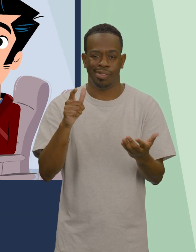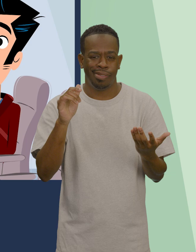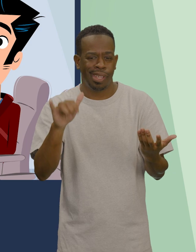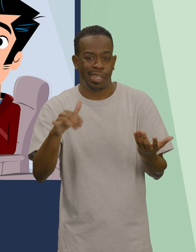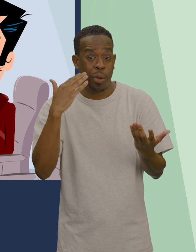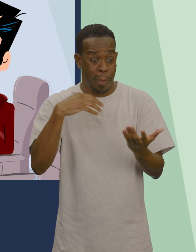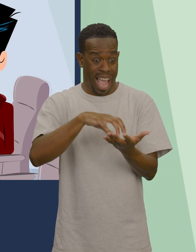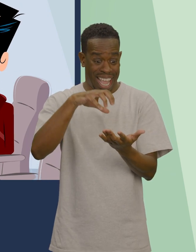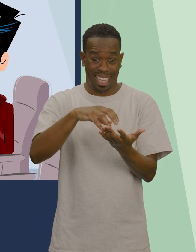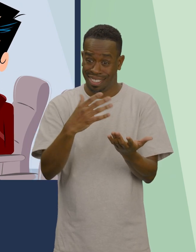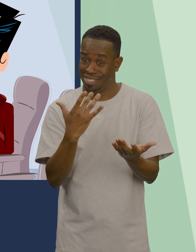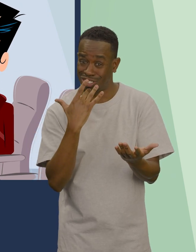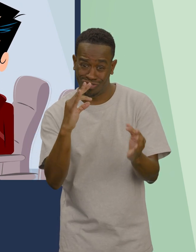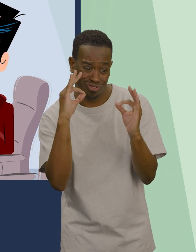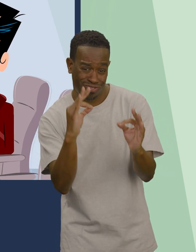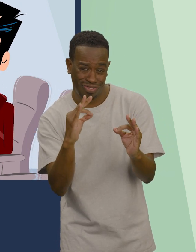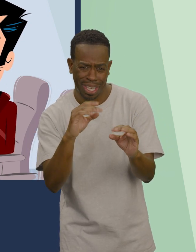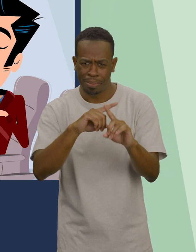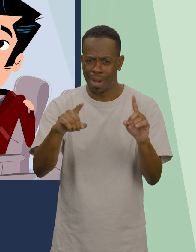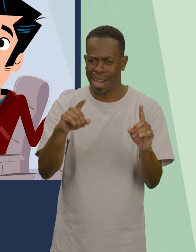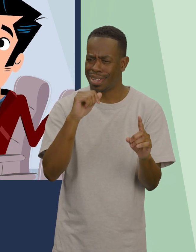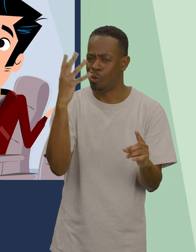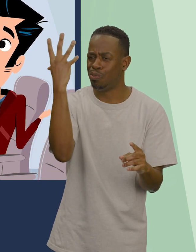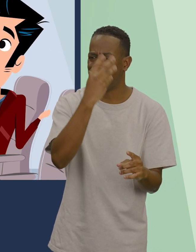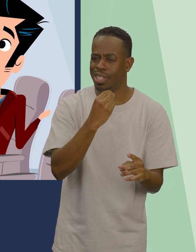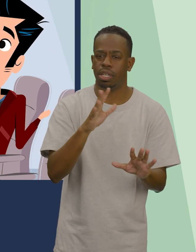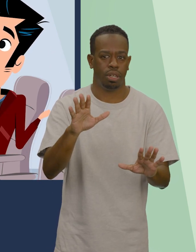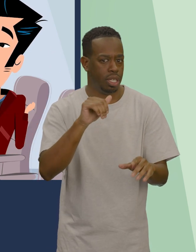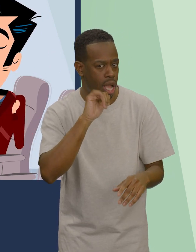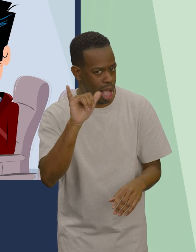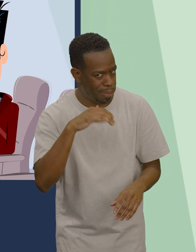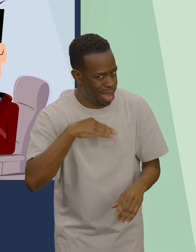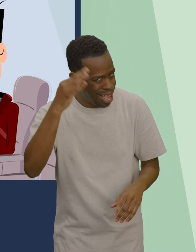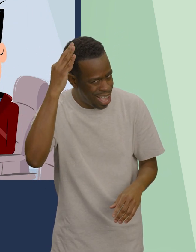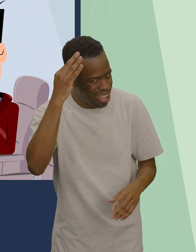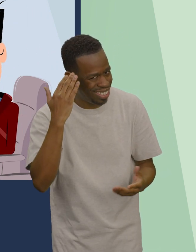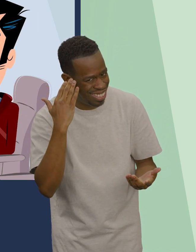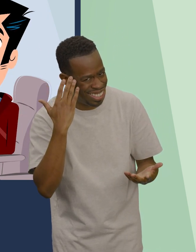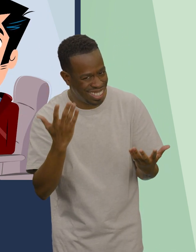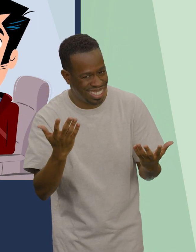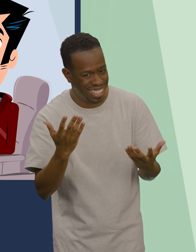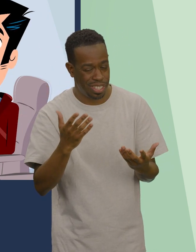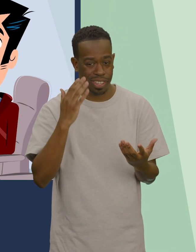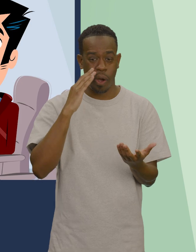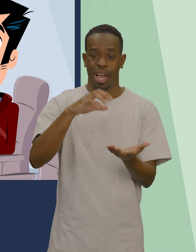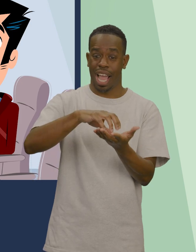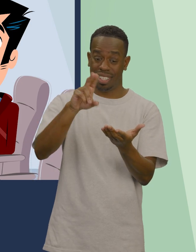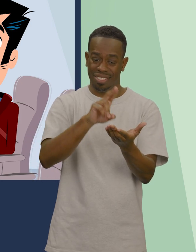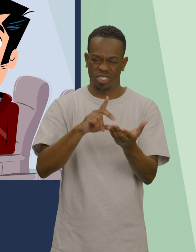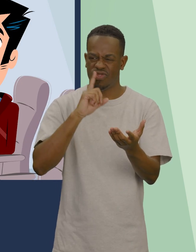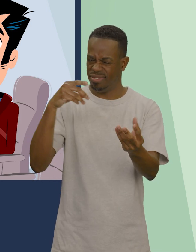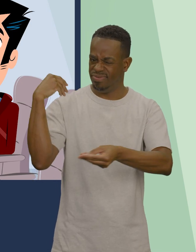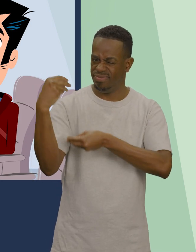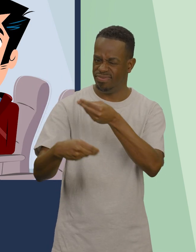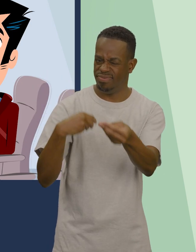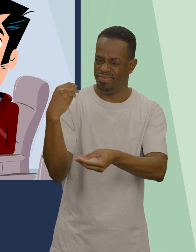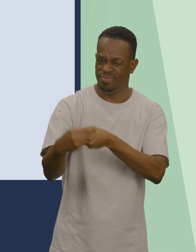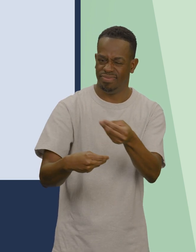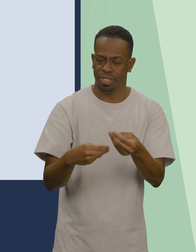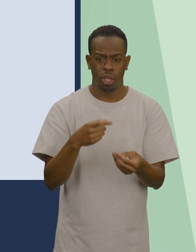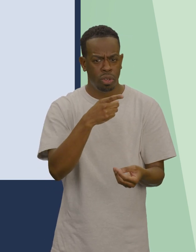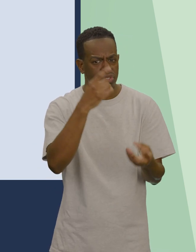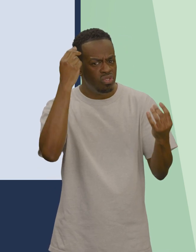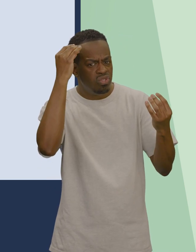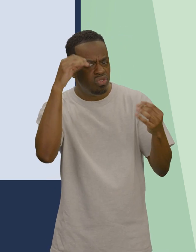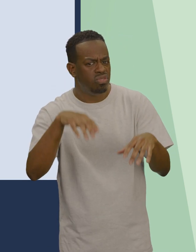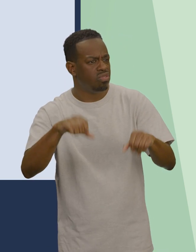in other words, my cakes taste good, but they're not the prettiest things you've ever seen. Unlike my hair, cake decorating isn't passed down through genetics. Have